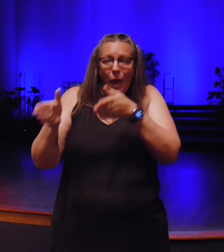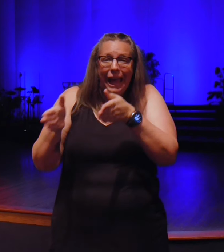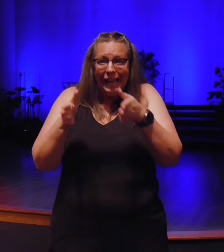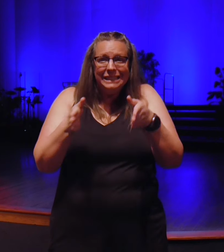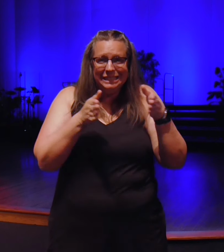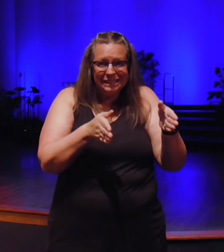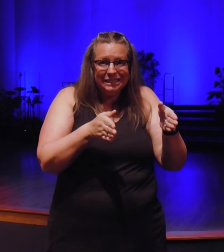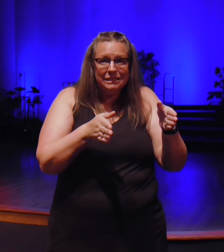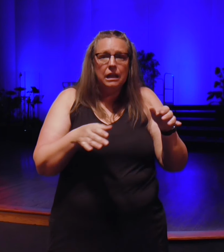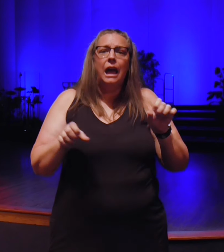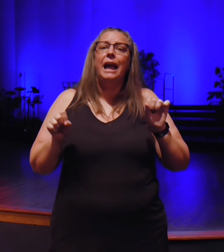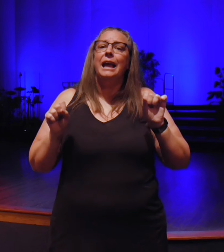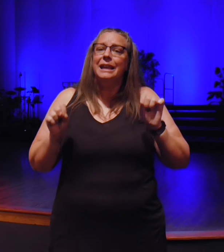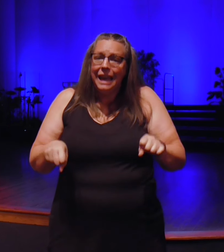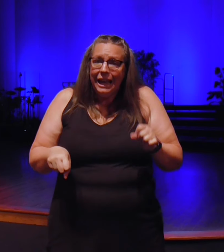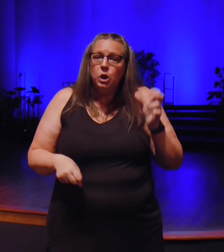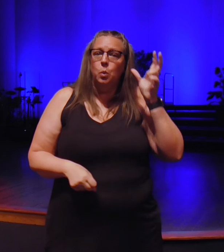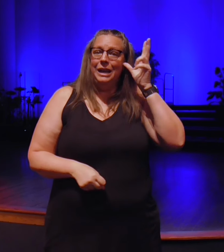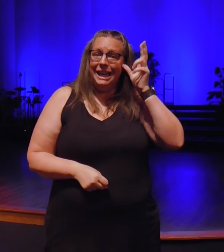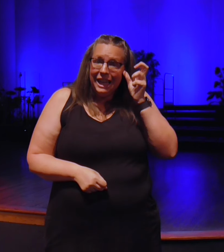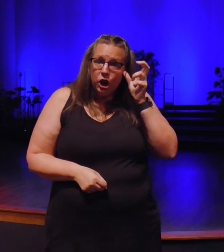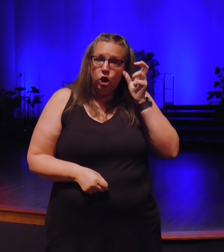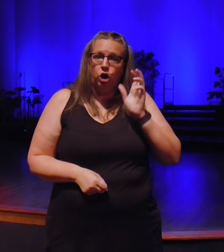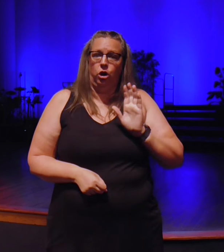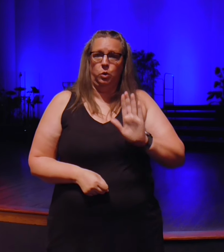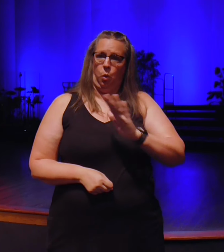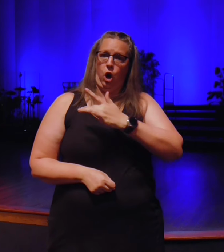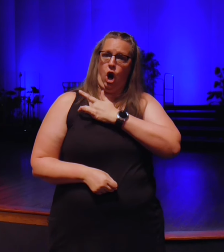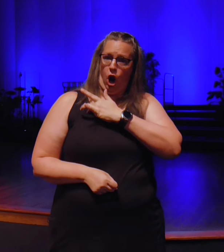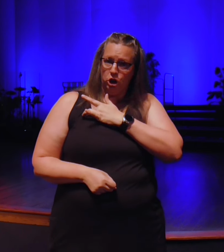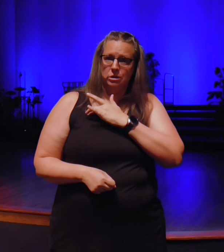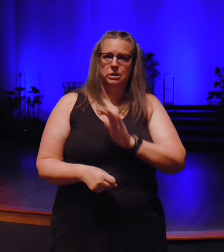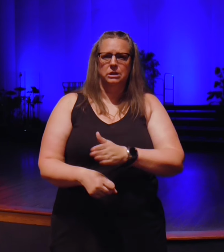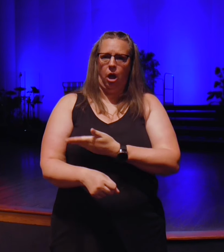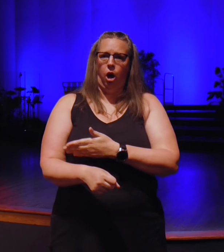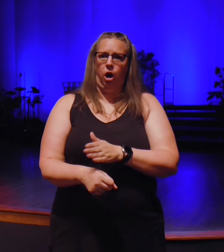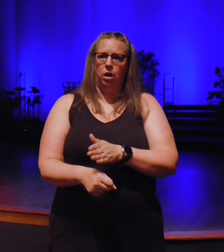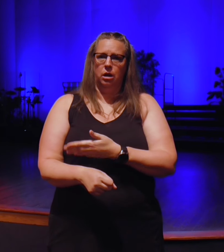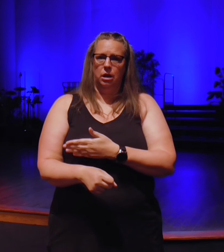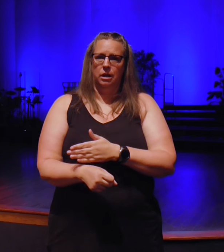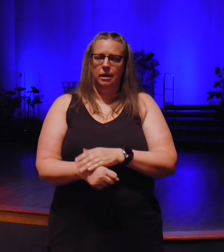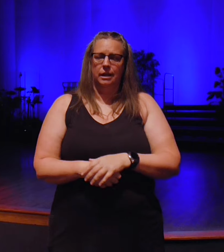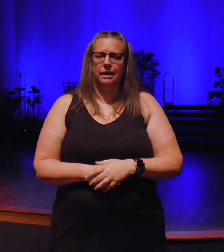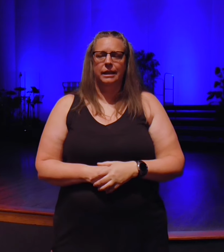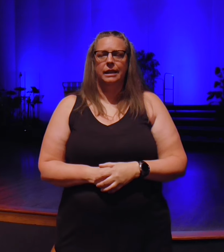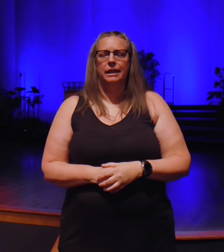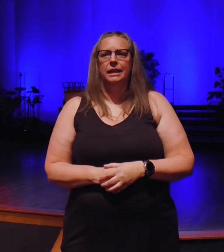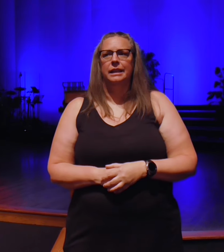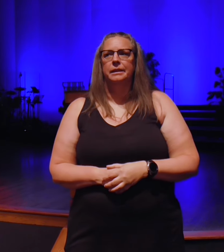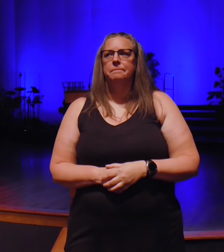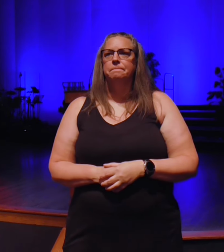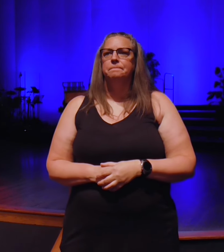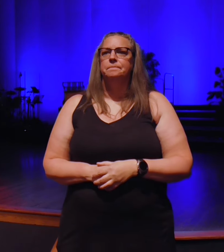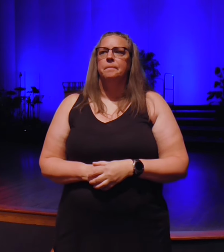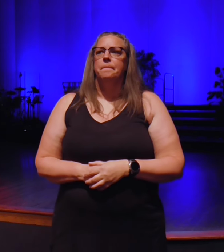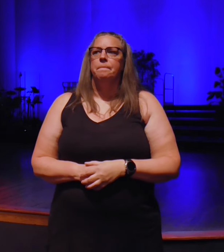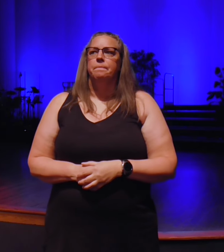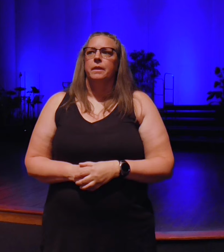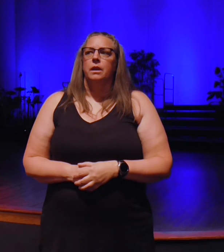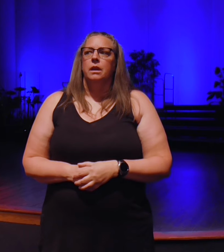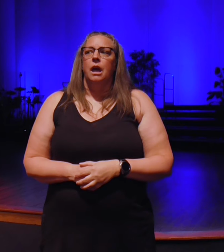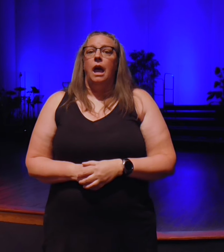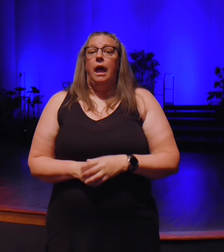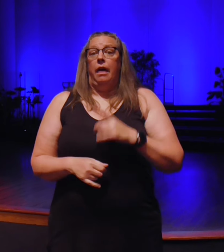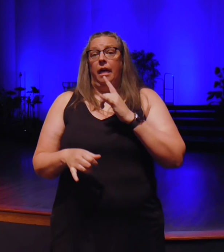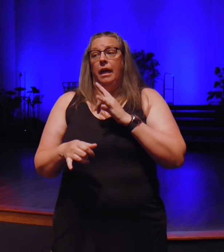it? Can you hear your heart's song? At the same time, it is the